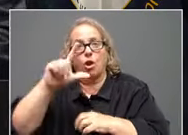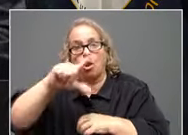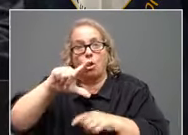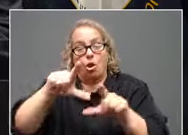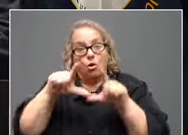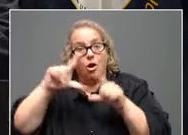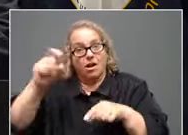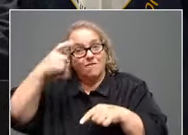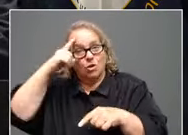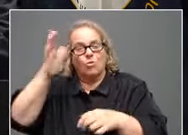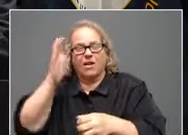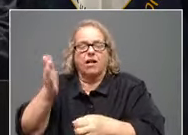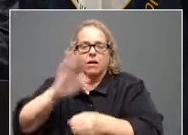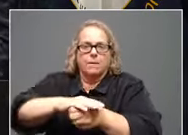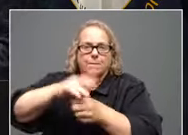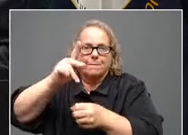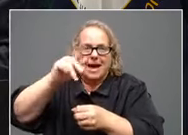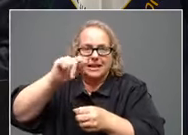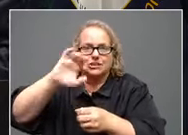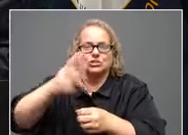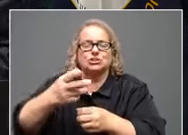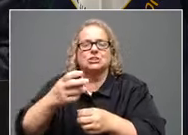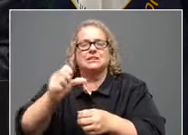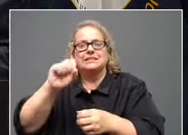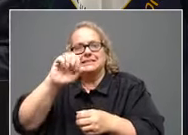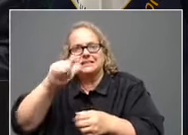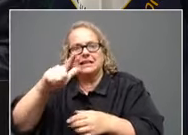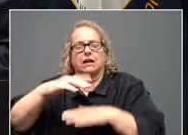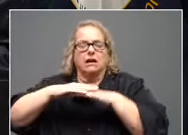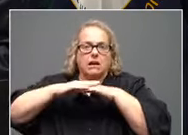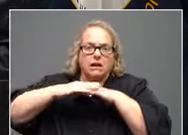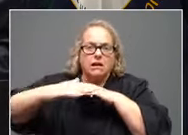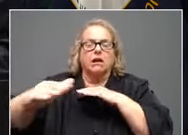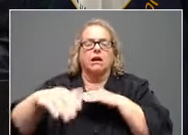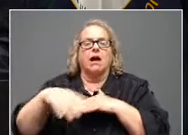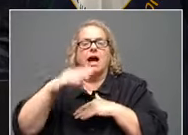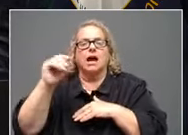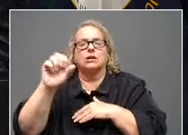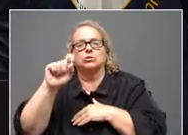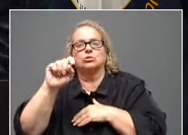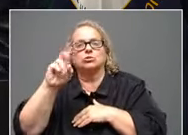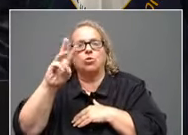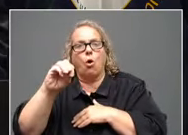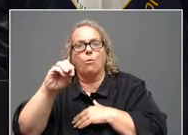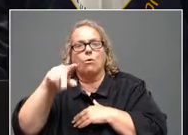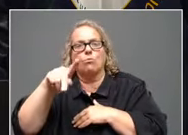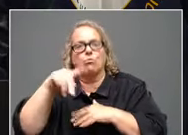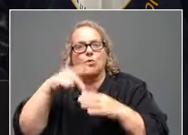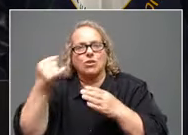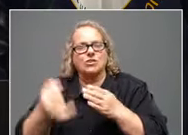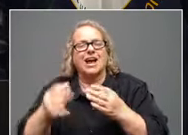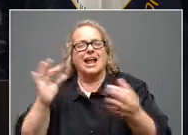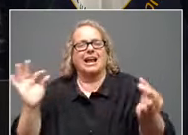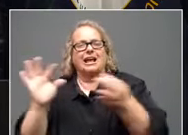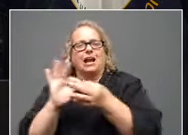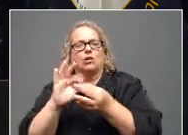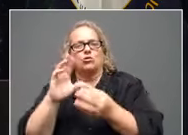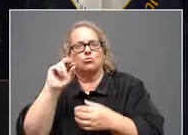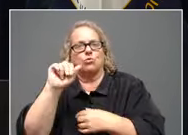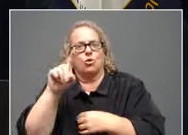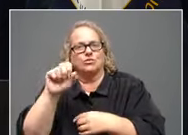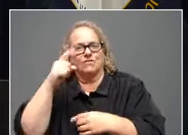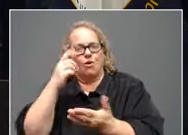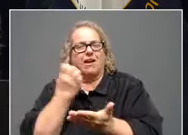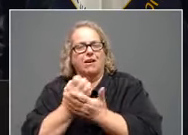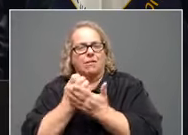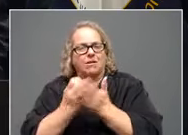completing storm drain projects, performing slide repairs, and in one case, adding a much-needed connector road for economic development. The funding